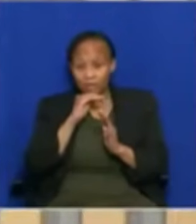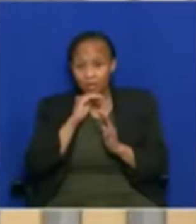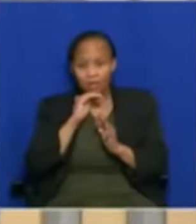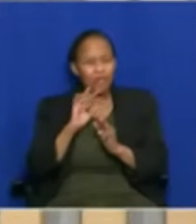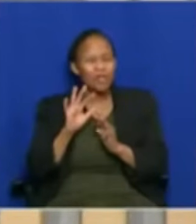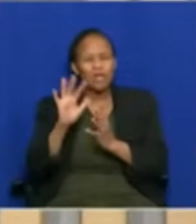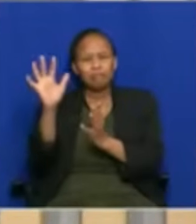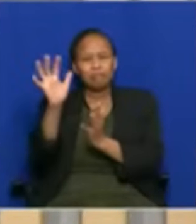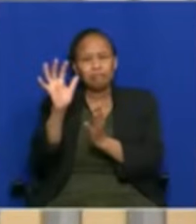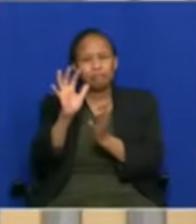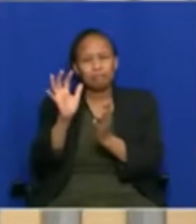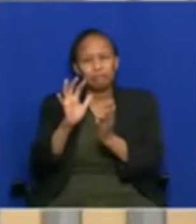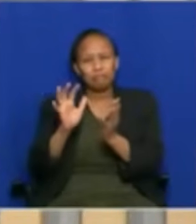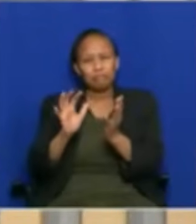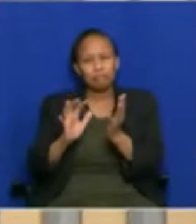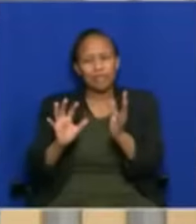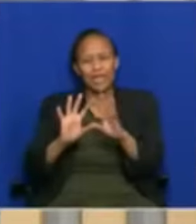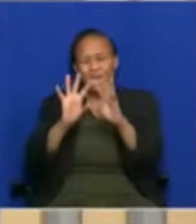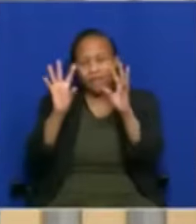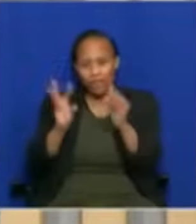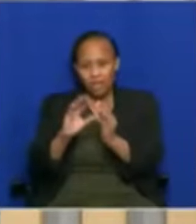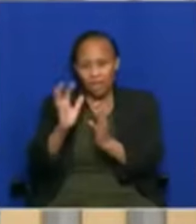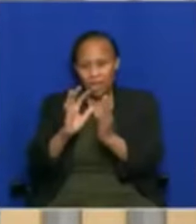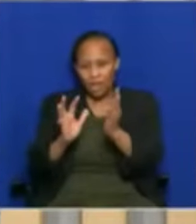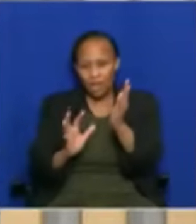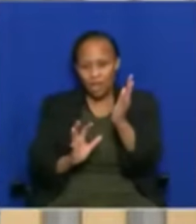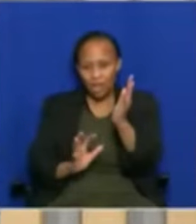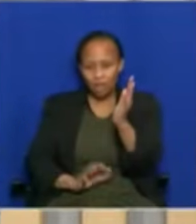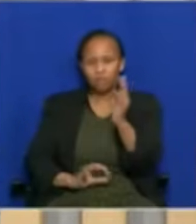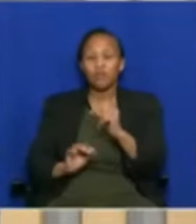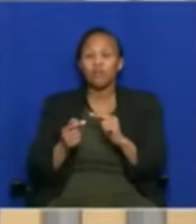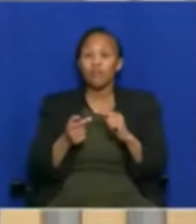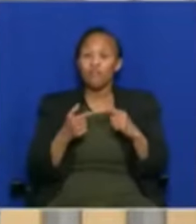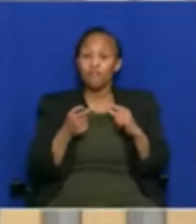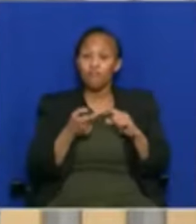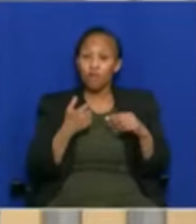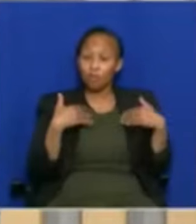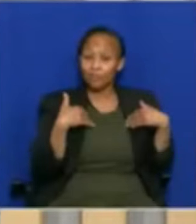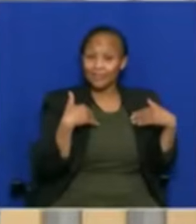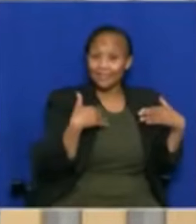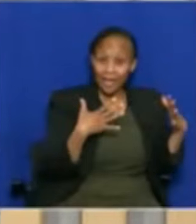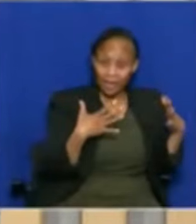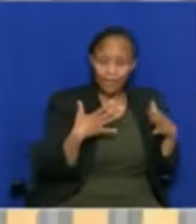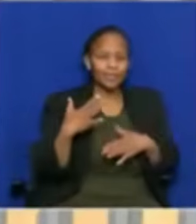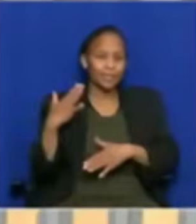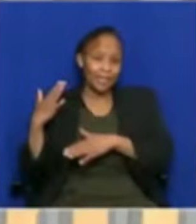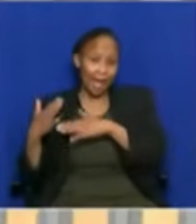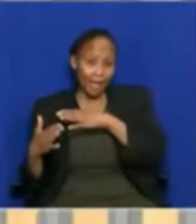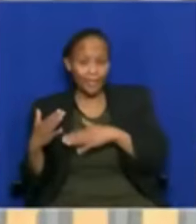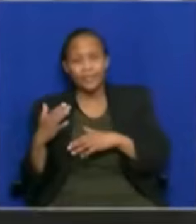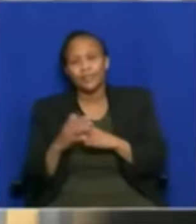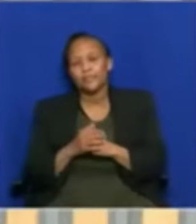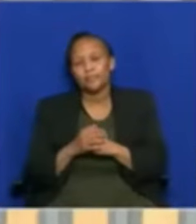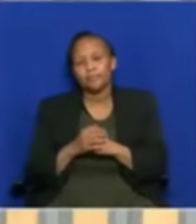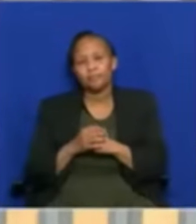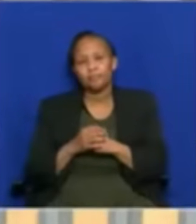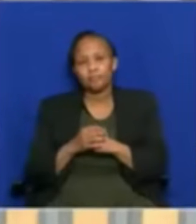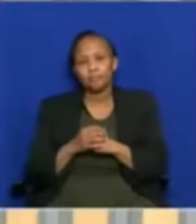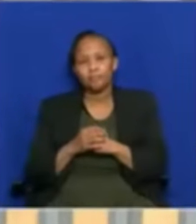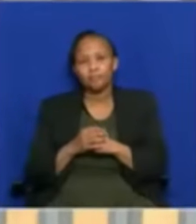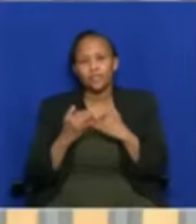everything, from start up until the. And why would you have to depose to an anchor